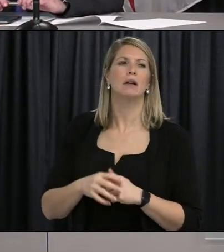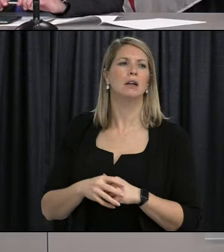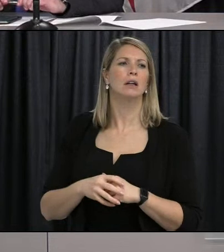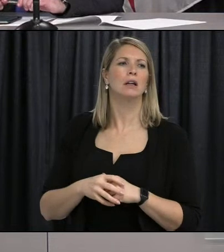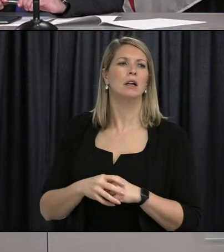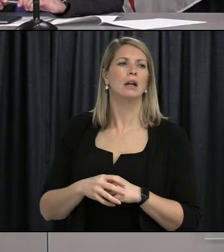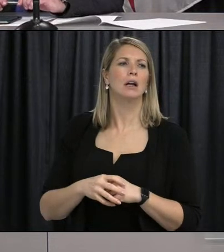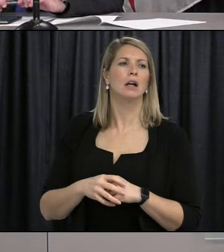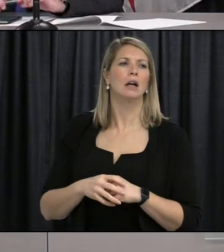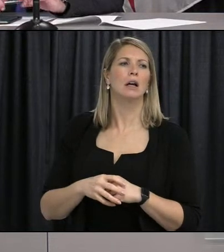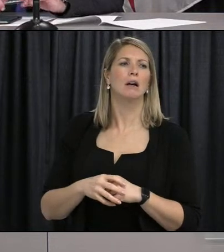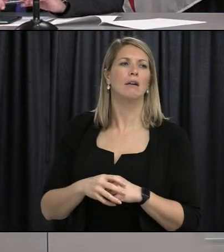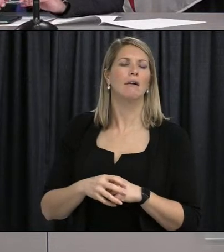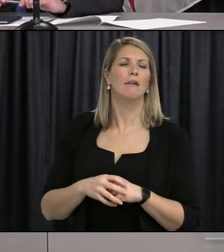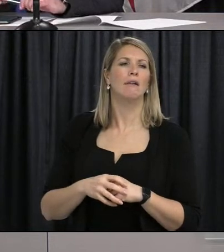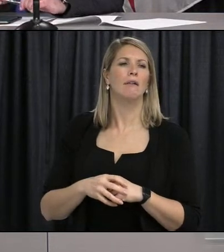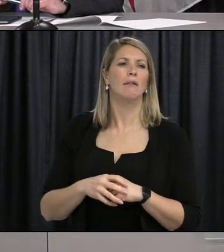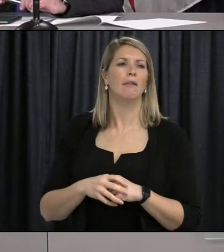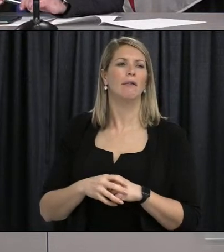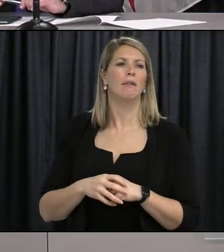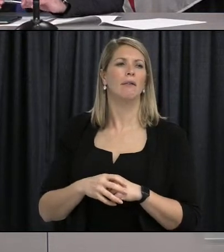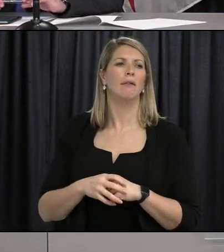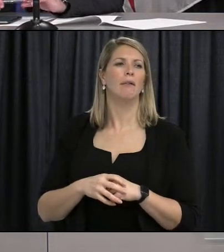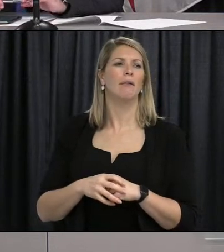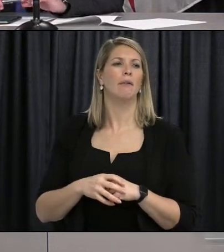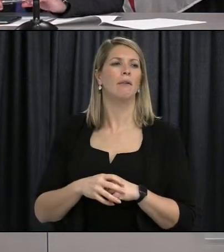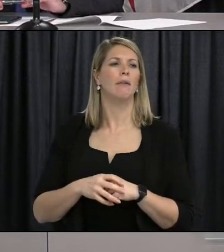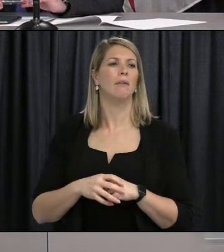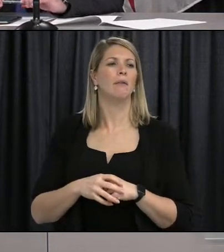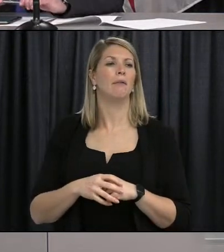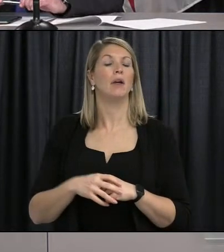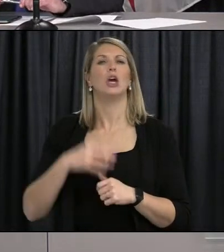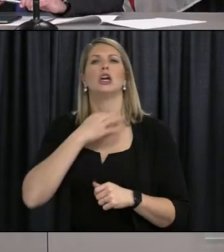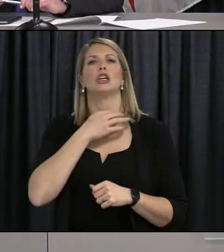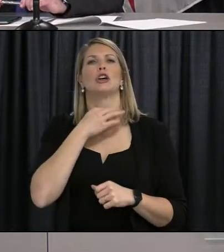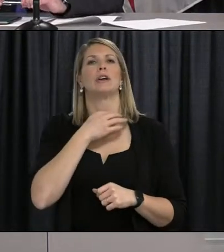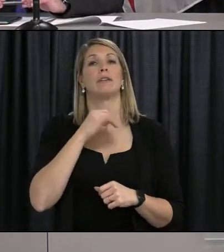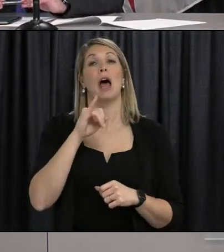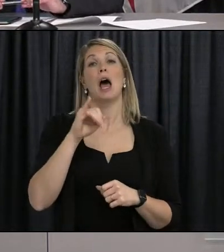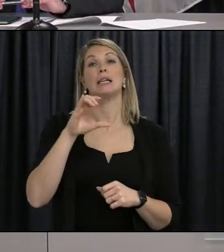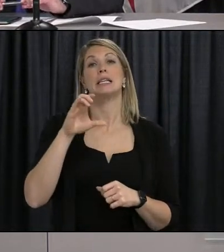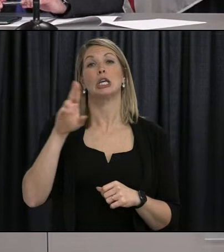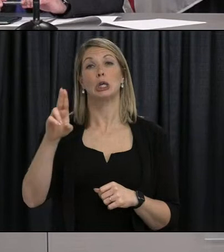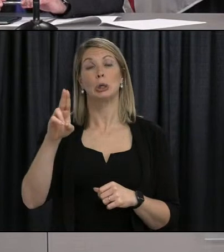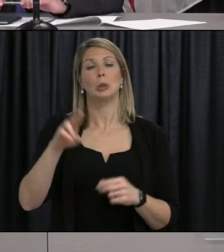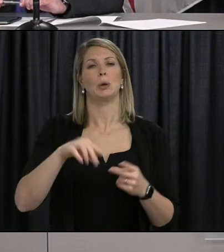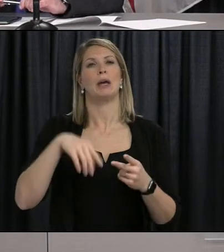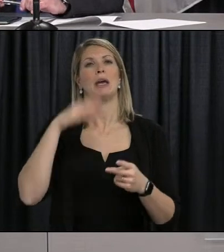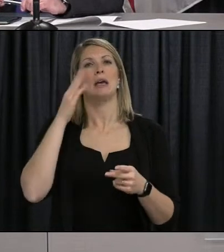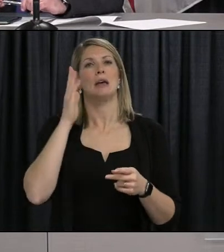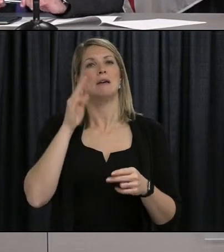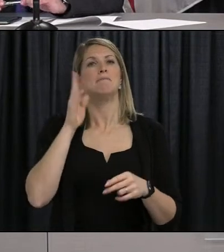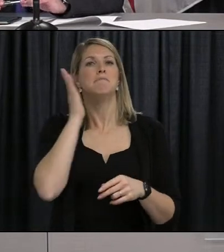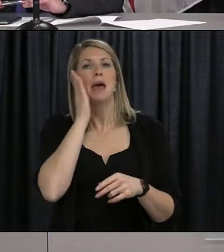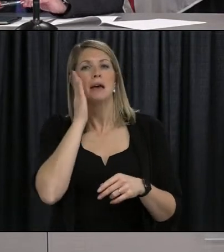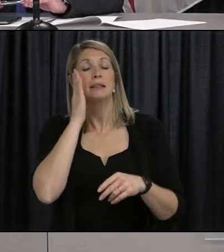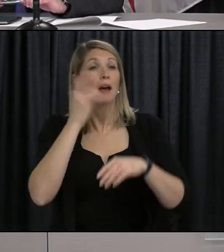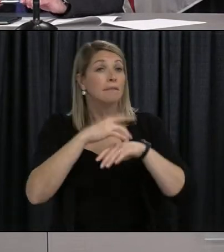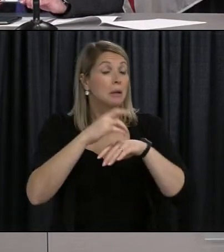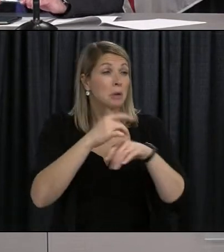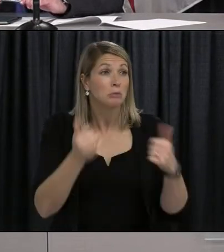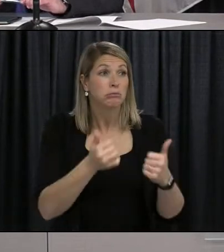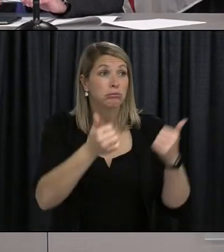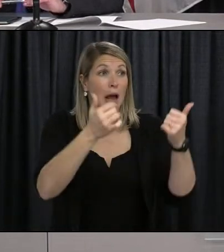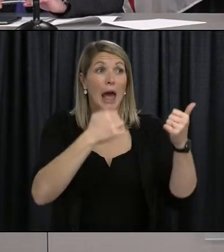I'm wondering if there's been any increase in capacity at hospitals and ICU, in the event the second wave doesn't reach